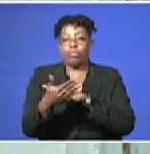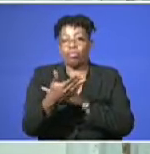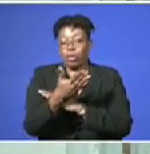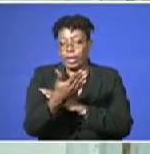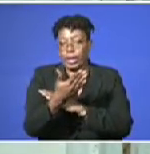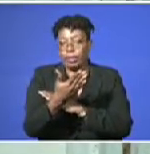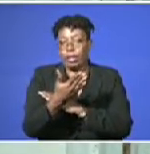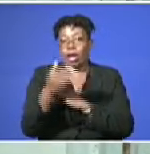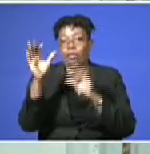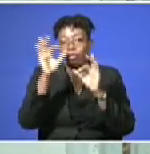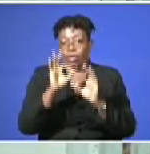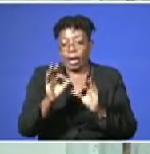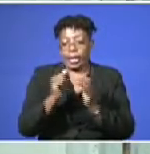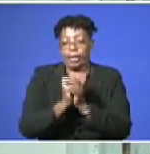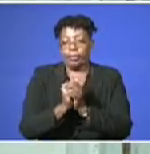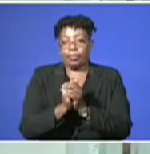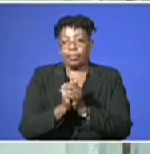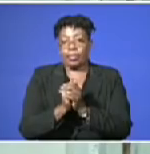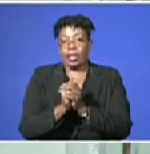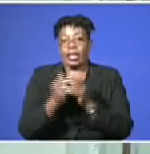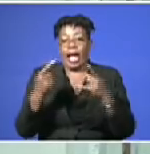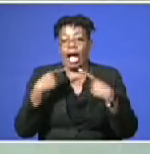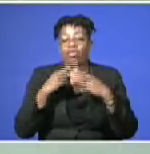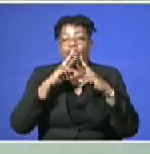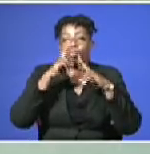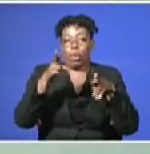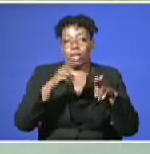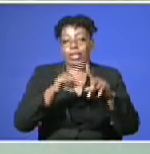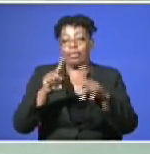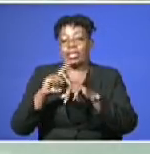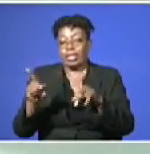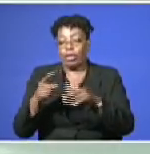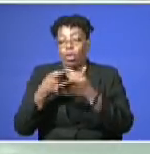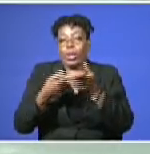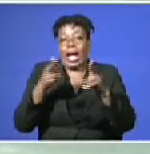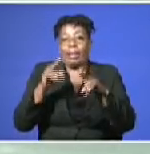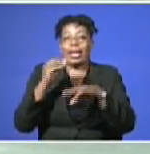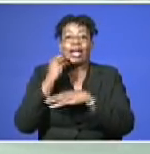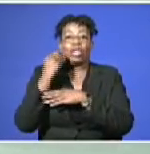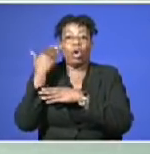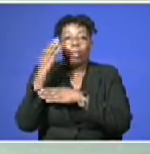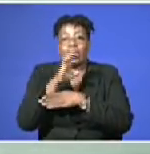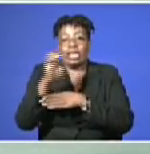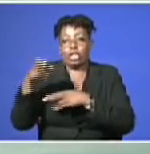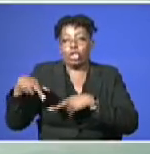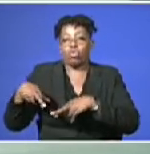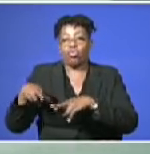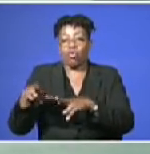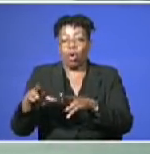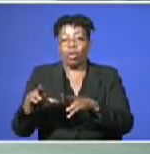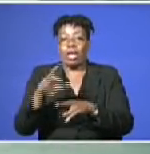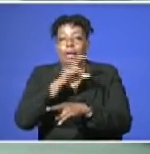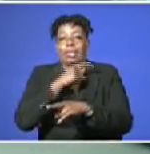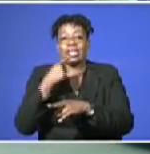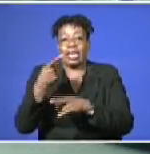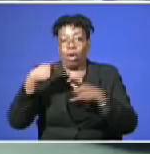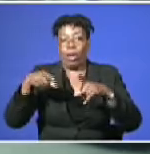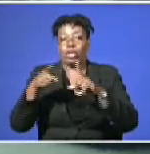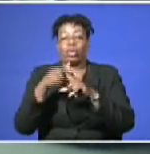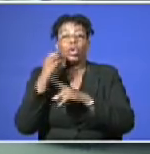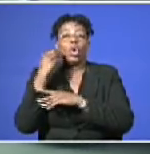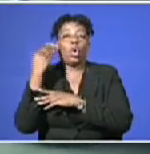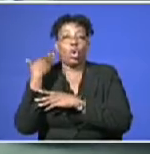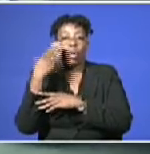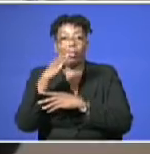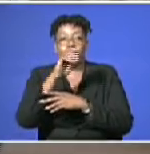Friday. His comments come following conflicting reports over what occurred at the home located on the Eastern Road. Police say they went to the home in